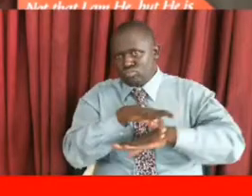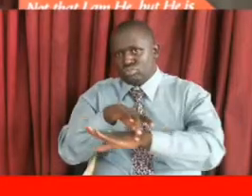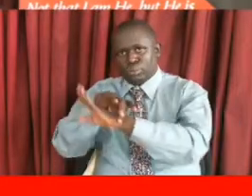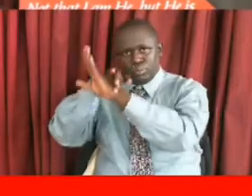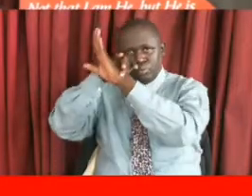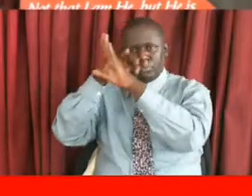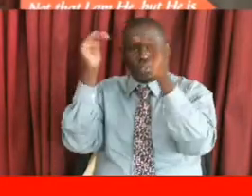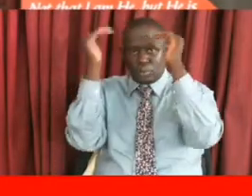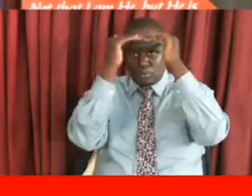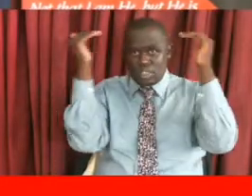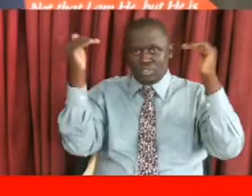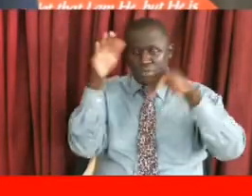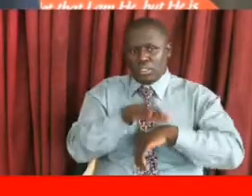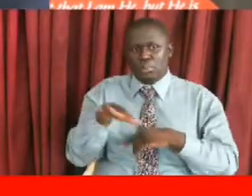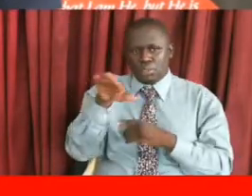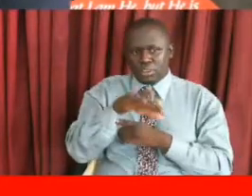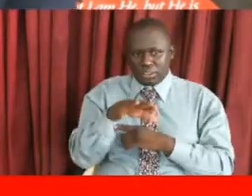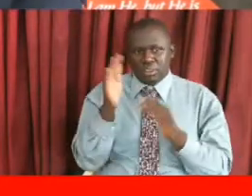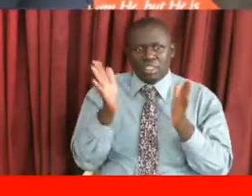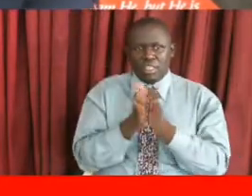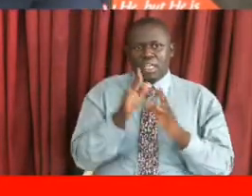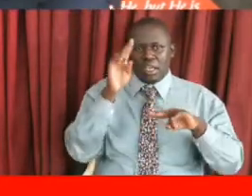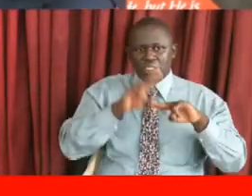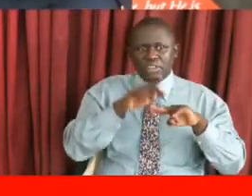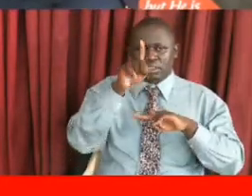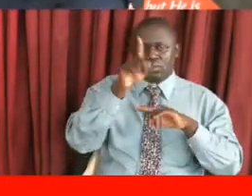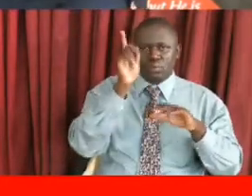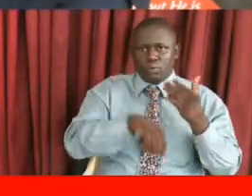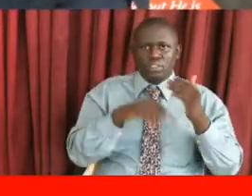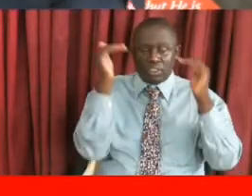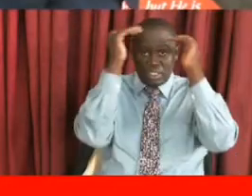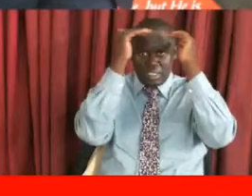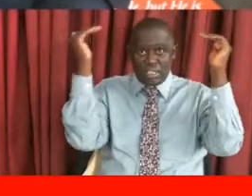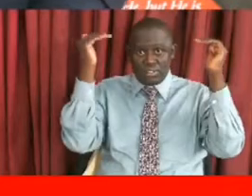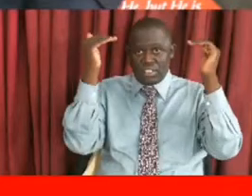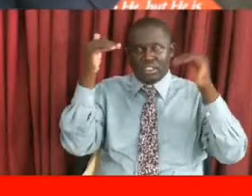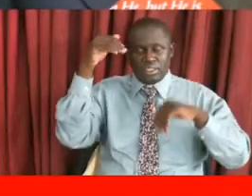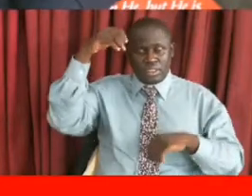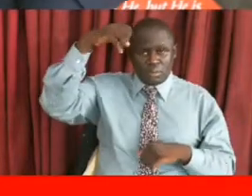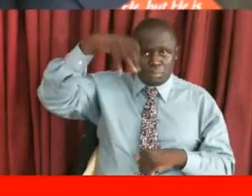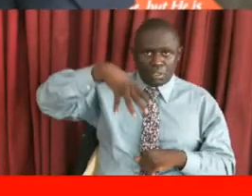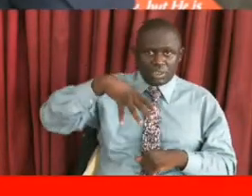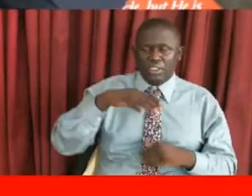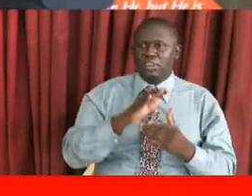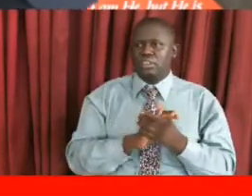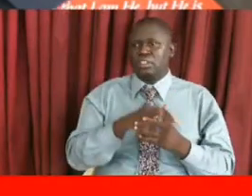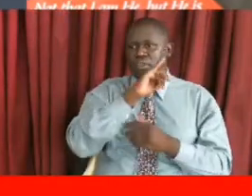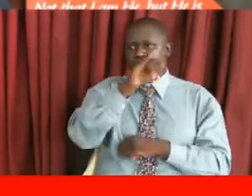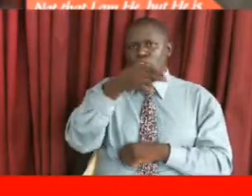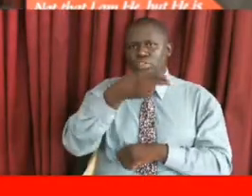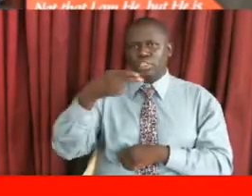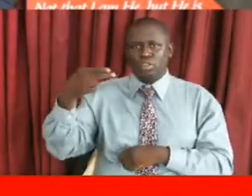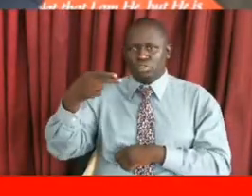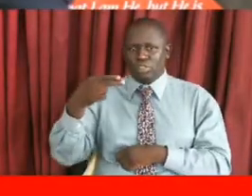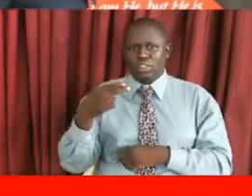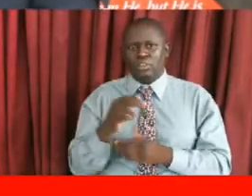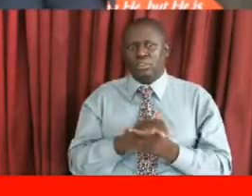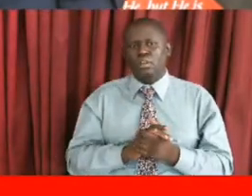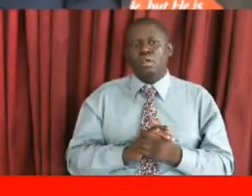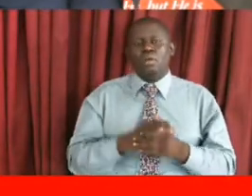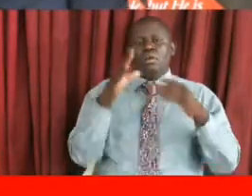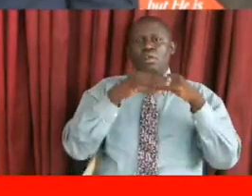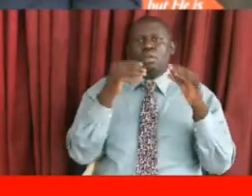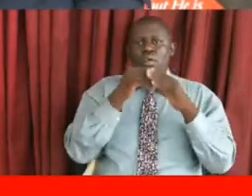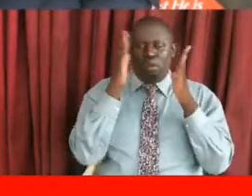places and sitting you in the very presence Jehovah creator of